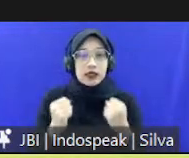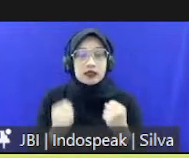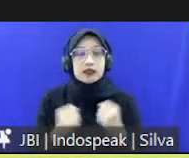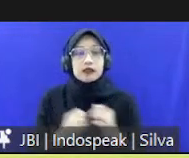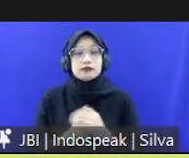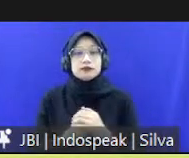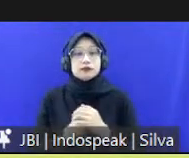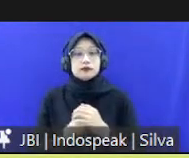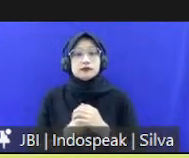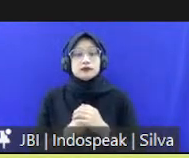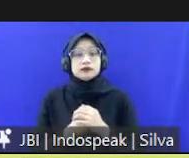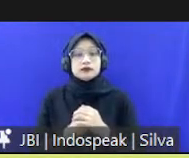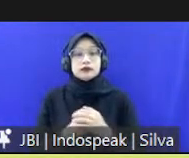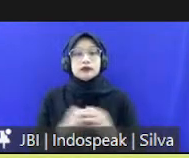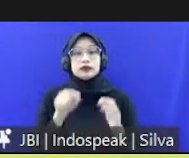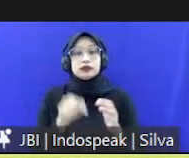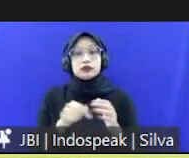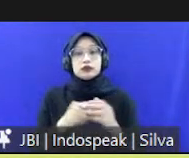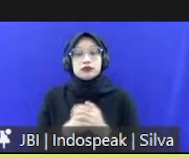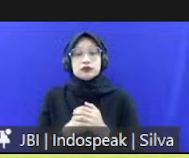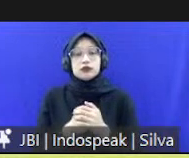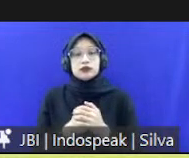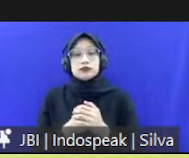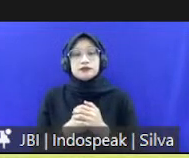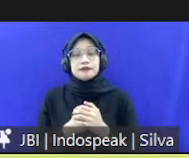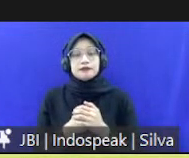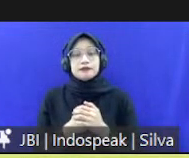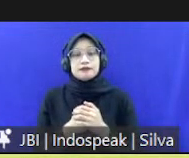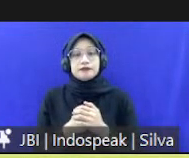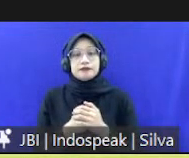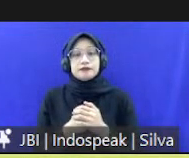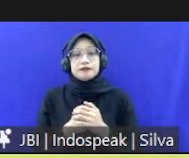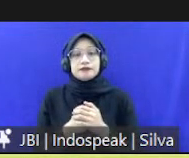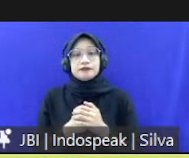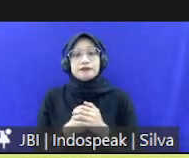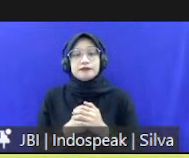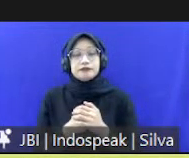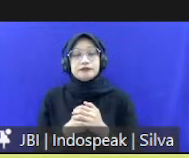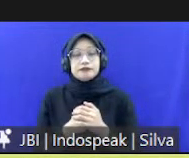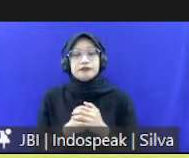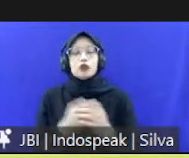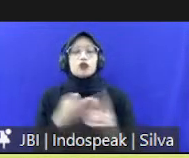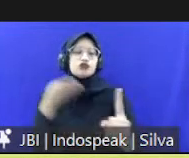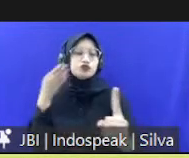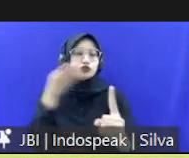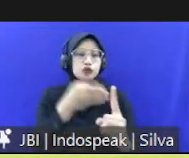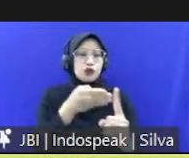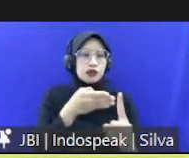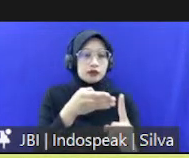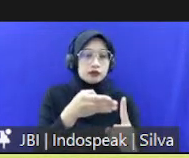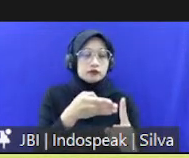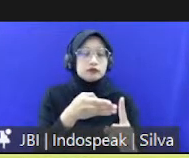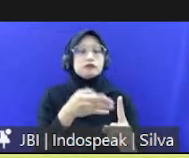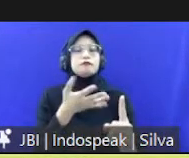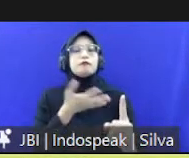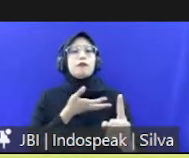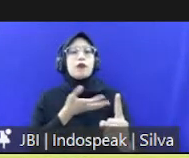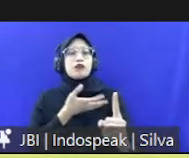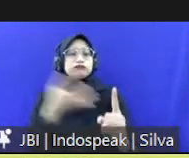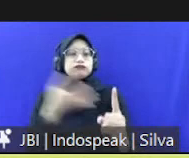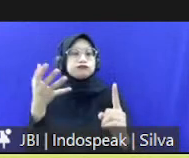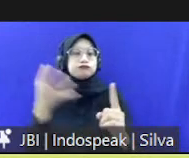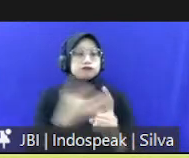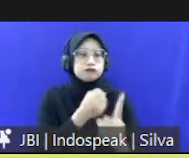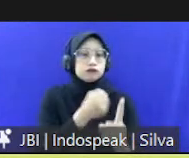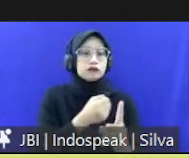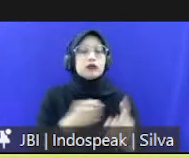surely expedite and drive the delivery of healthier populations, universal health coverage, and health